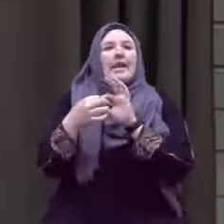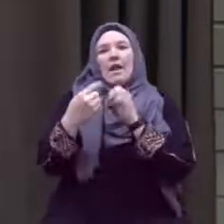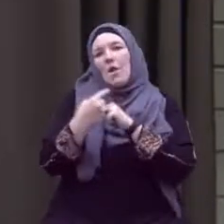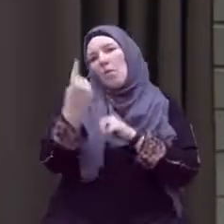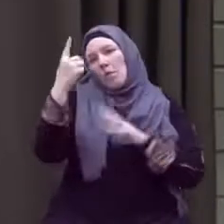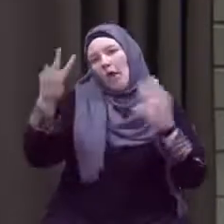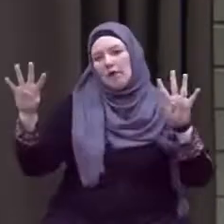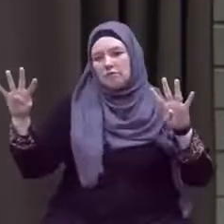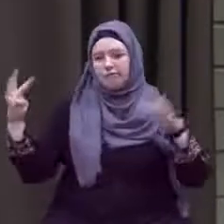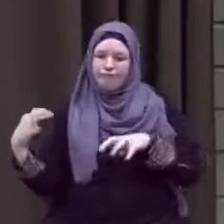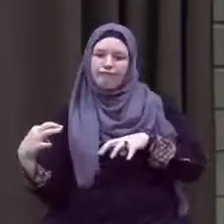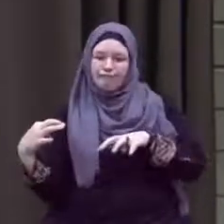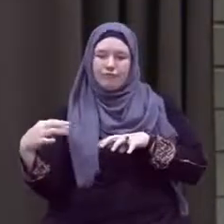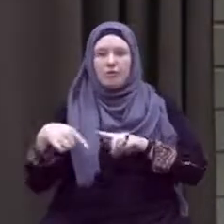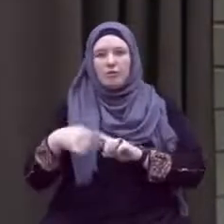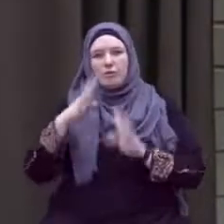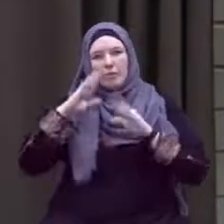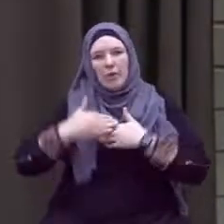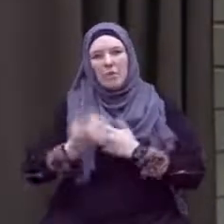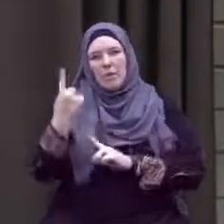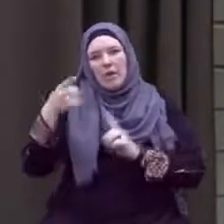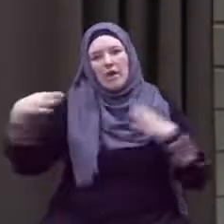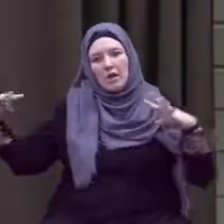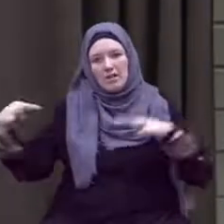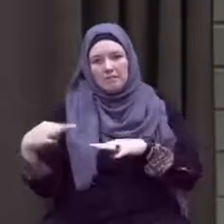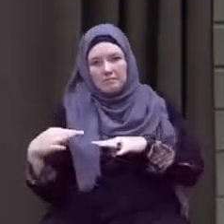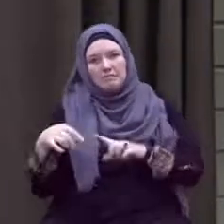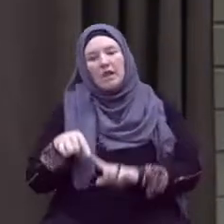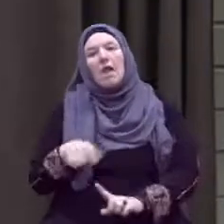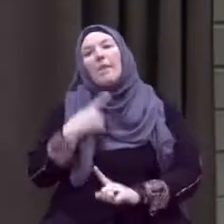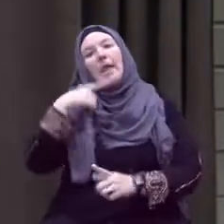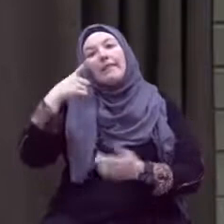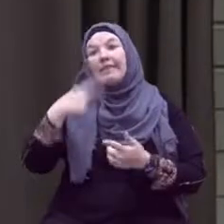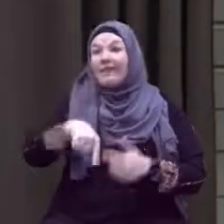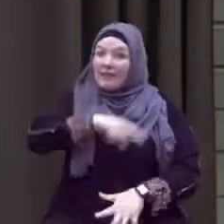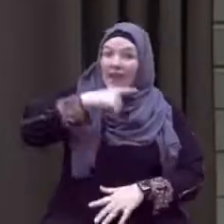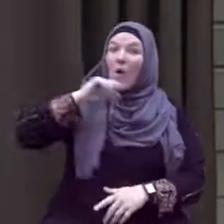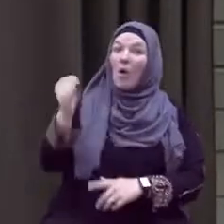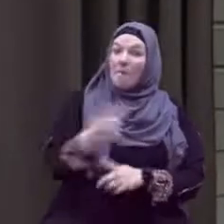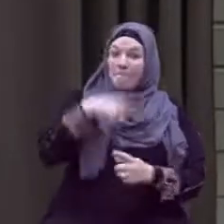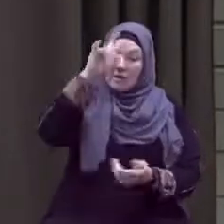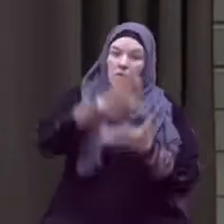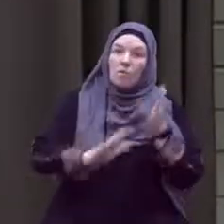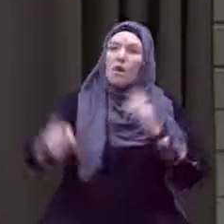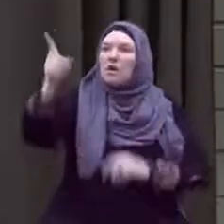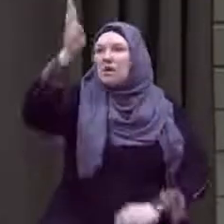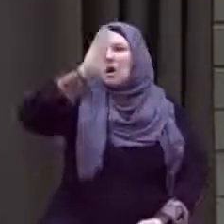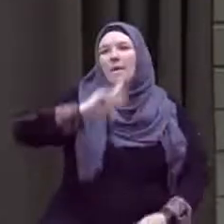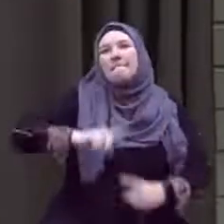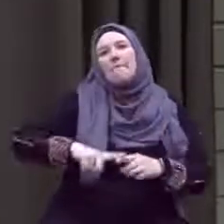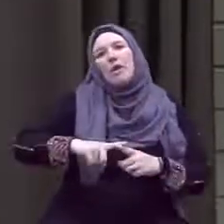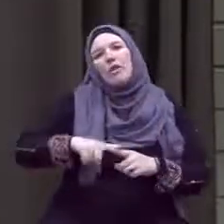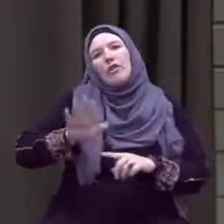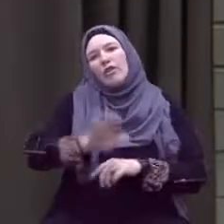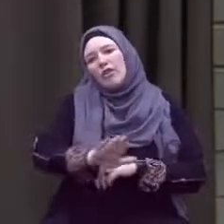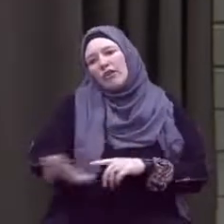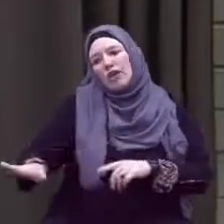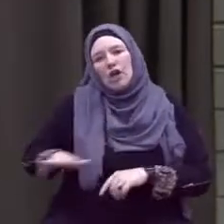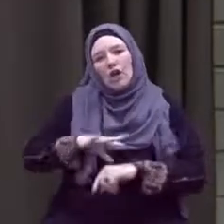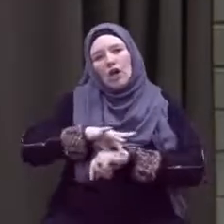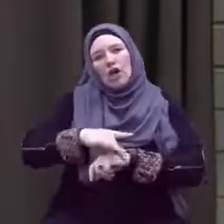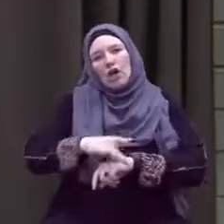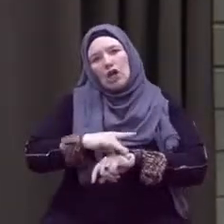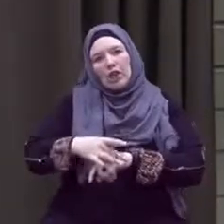direction. They claim to believe in one God, but their earthly gods